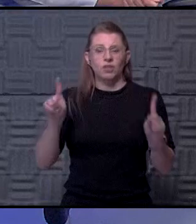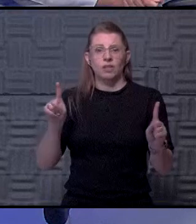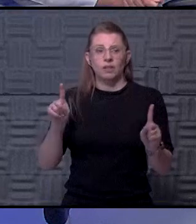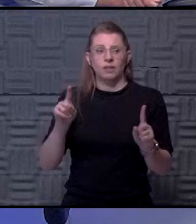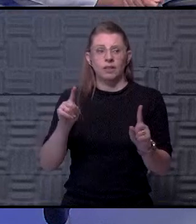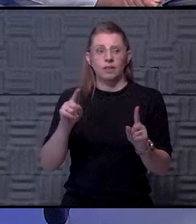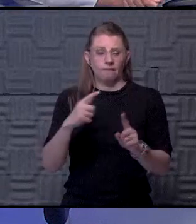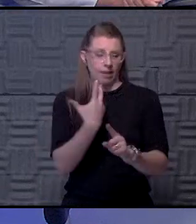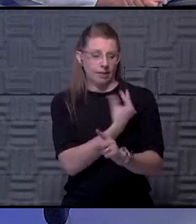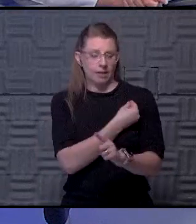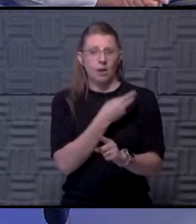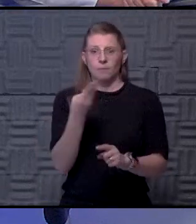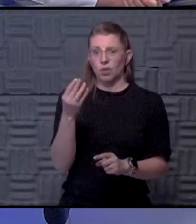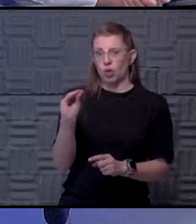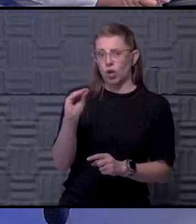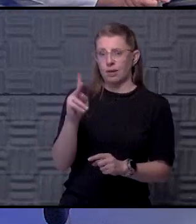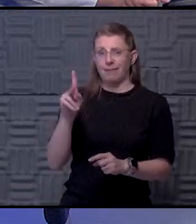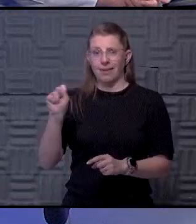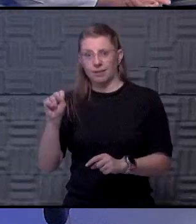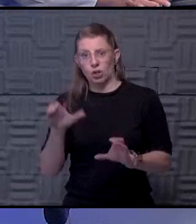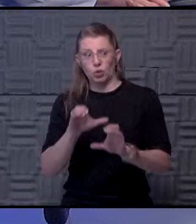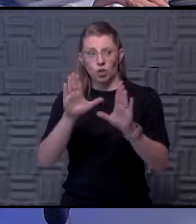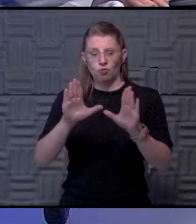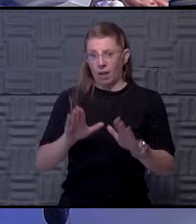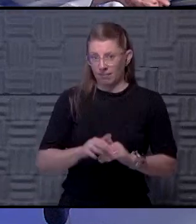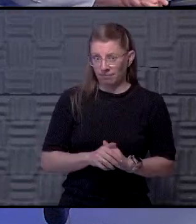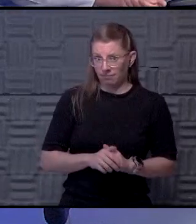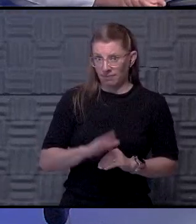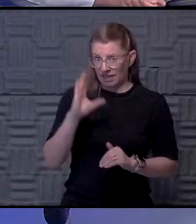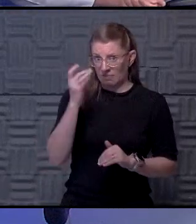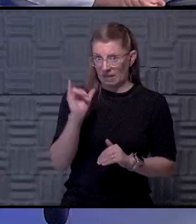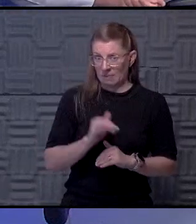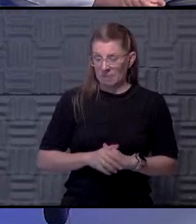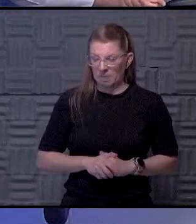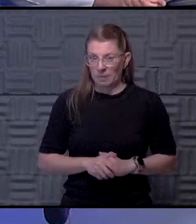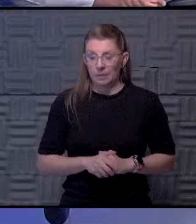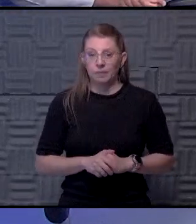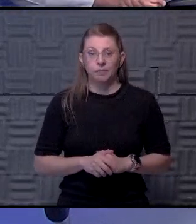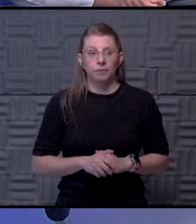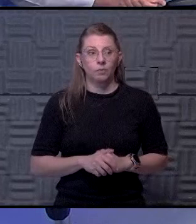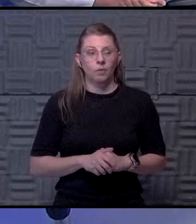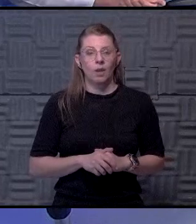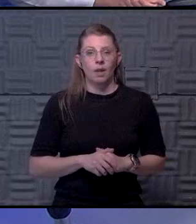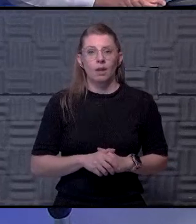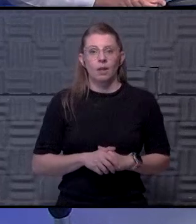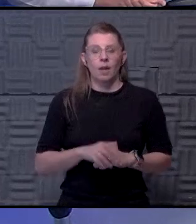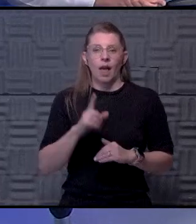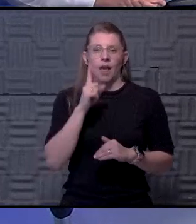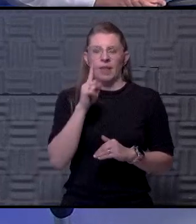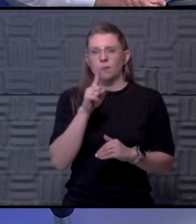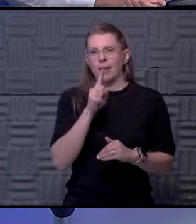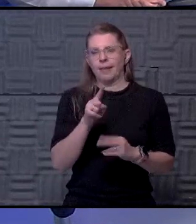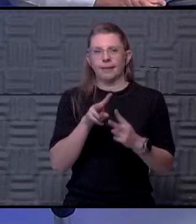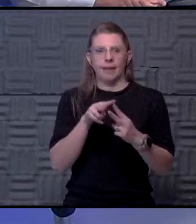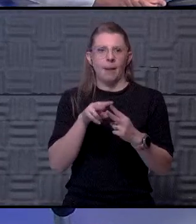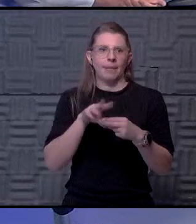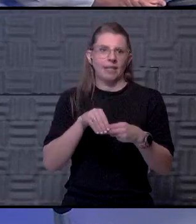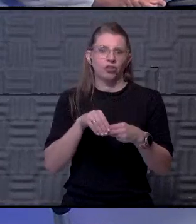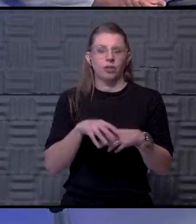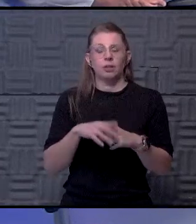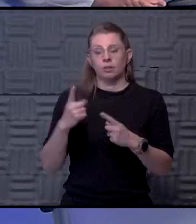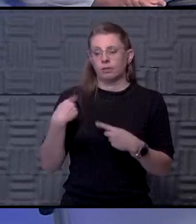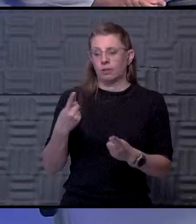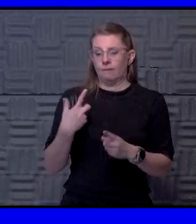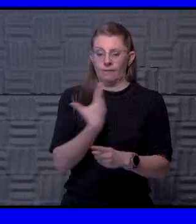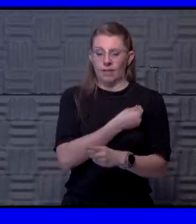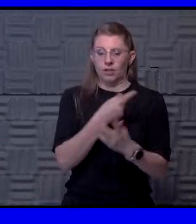into arms? It seems like Missouri and Kansas are doing great. What do you think, Hawkeye? Yeah, I think there's a combination. Ever since the